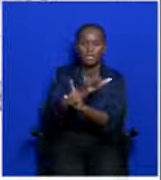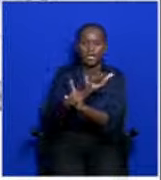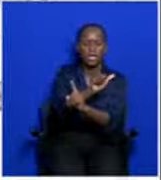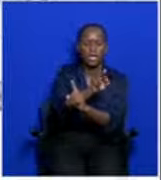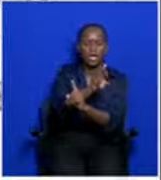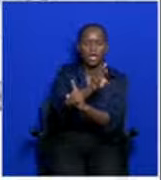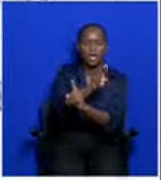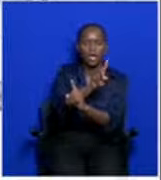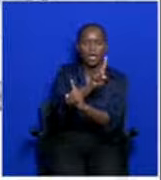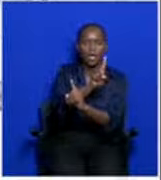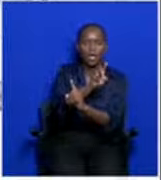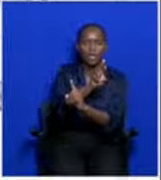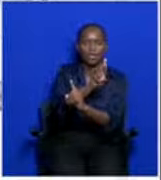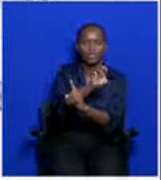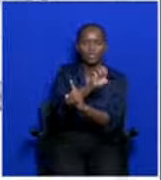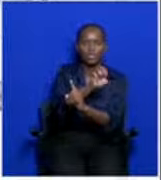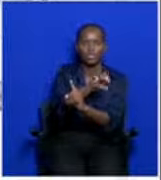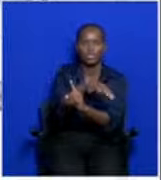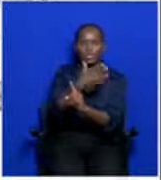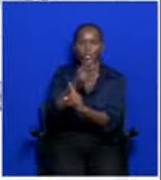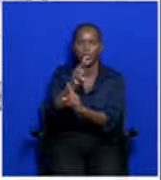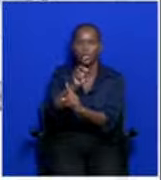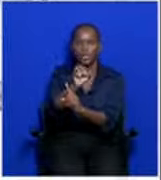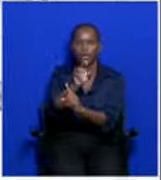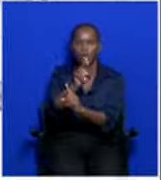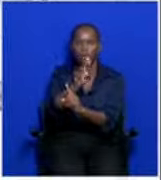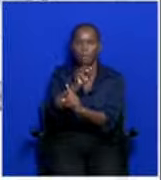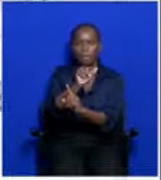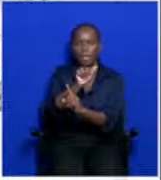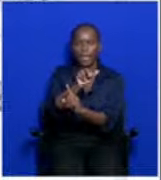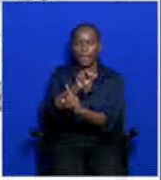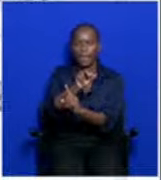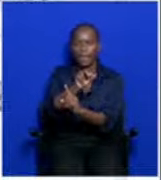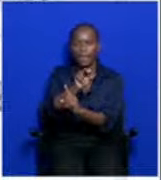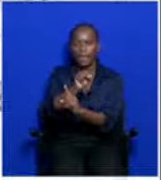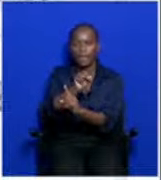receiving a packet.